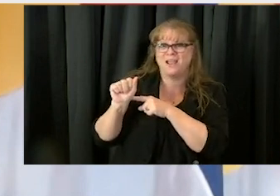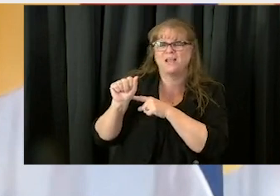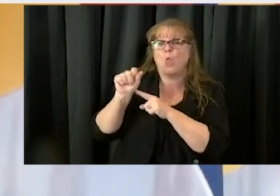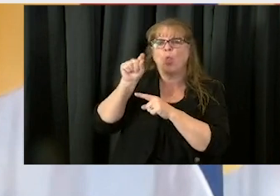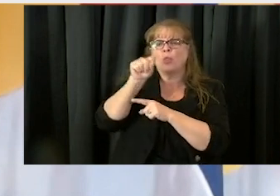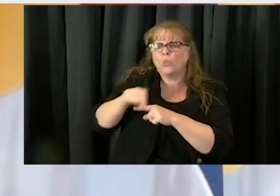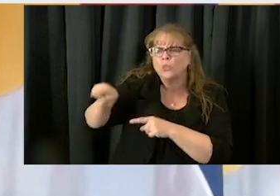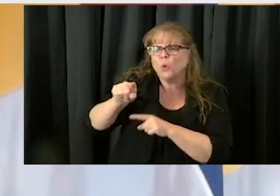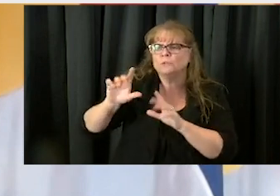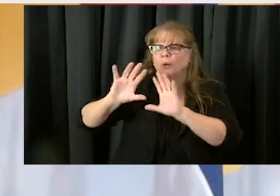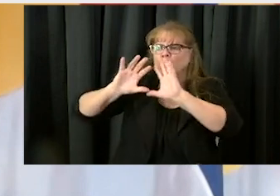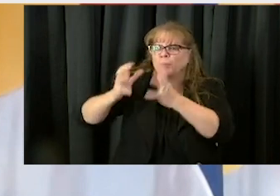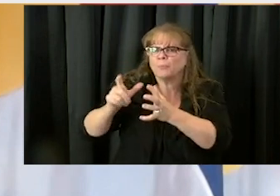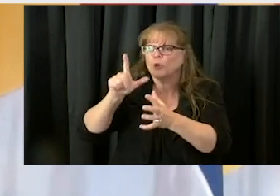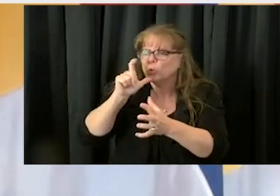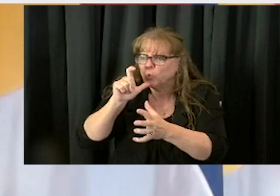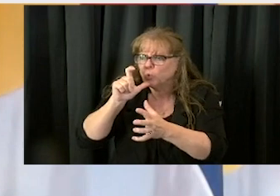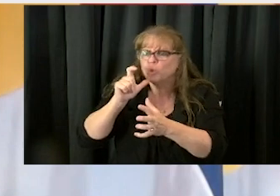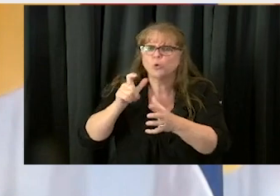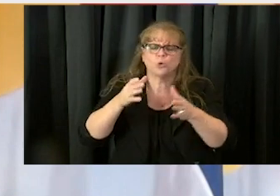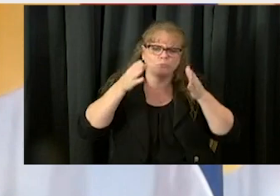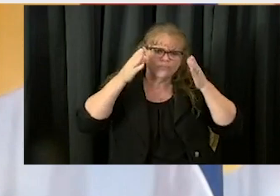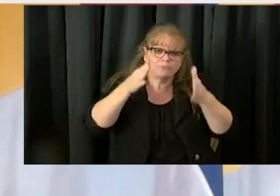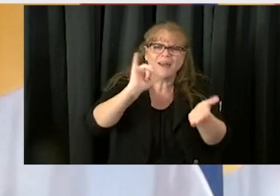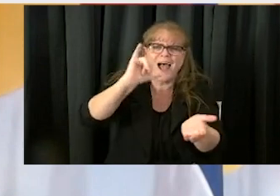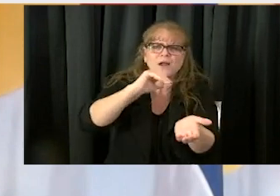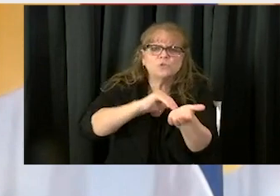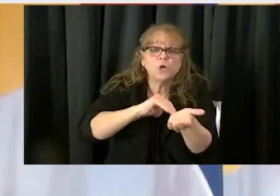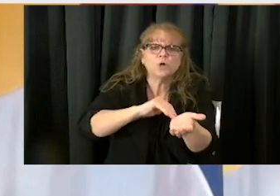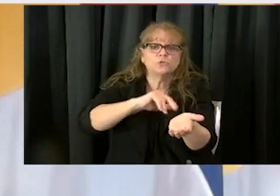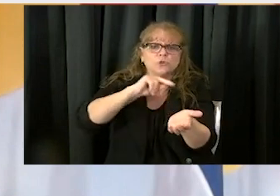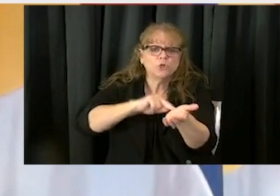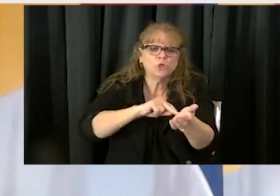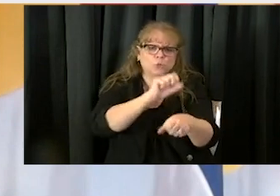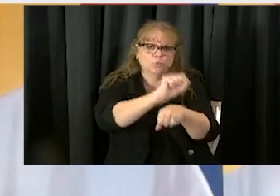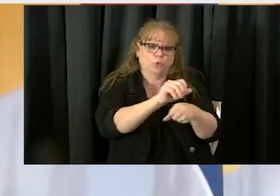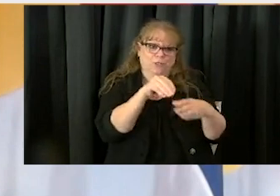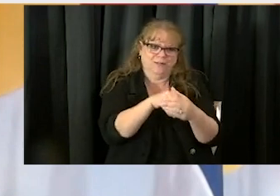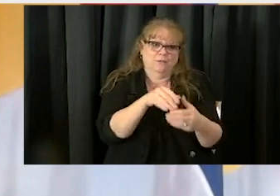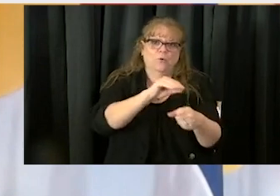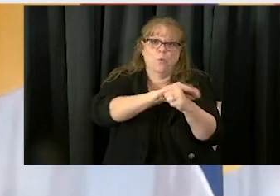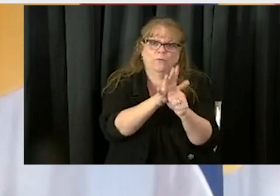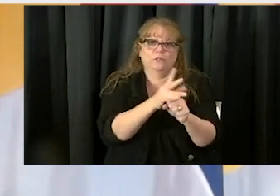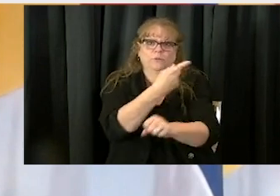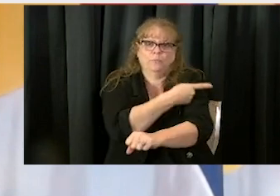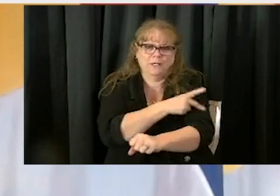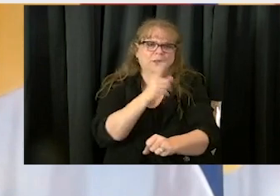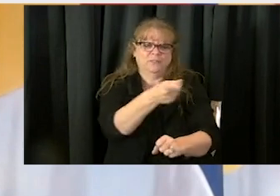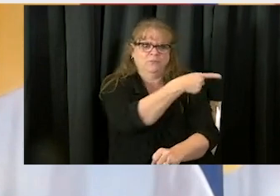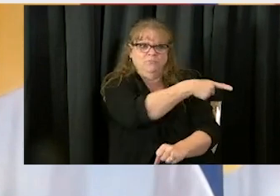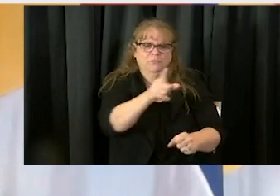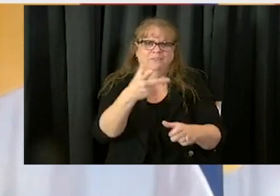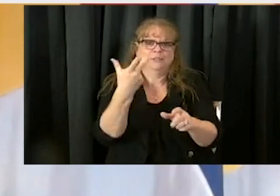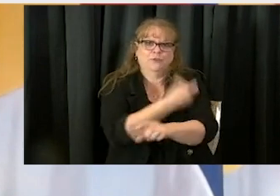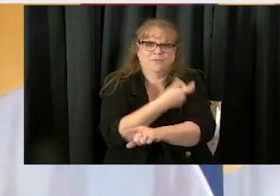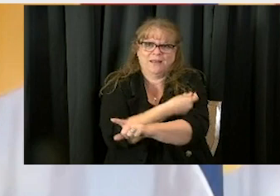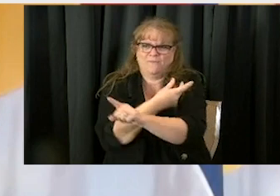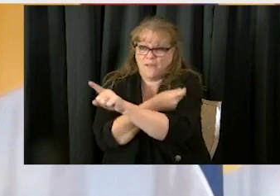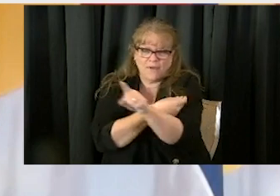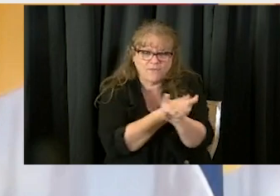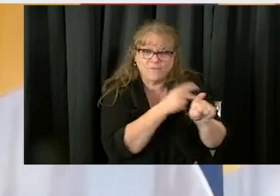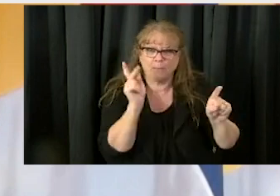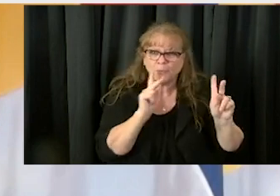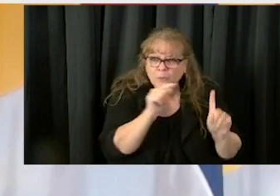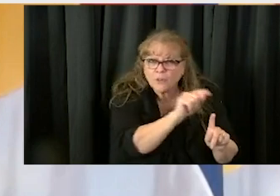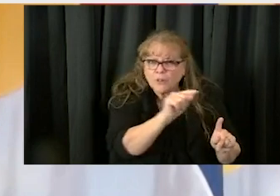begun inoculating folks in the community age 70 and up, and I'll give a few examples of that great work.